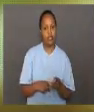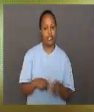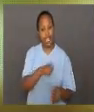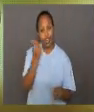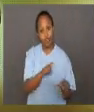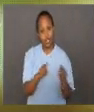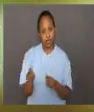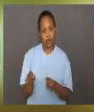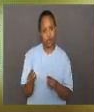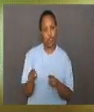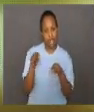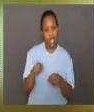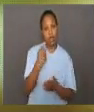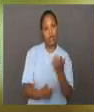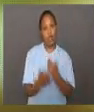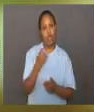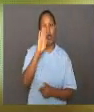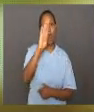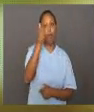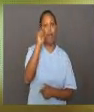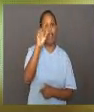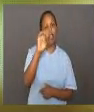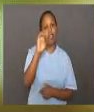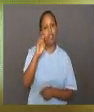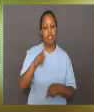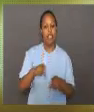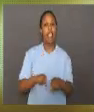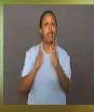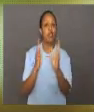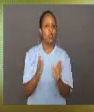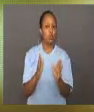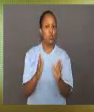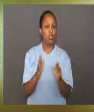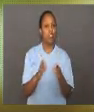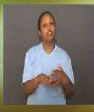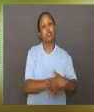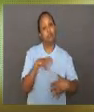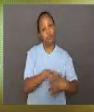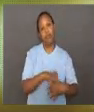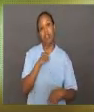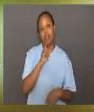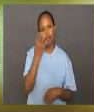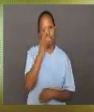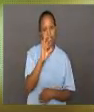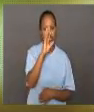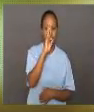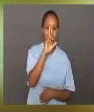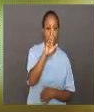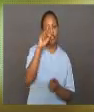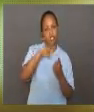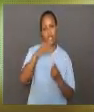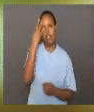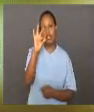The third example of a peasant uprising that we will discuss today is the Ballet Peasant Rebellion, which took